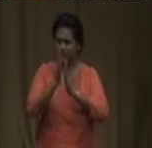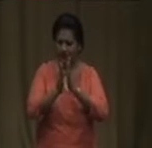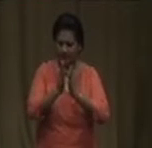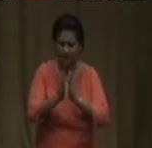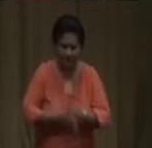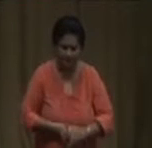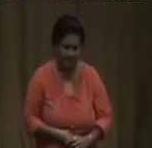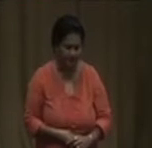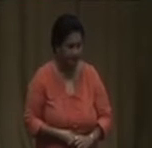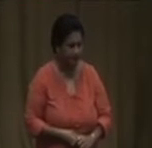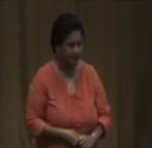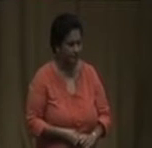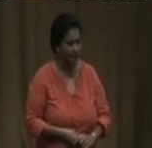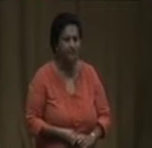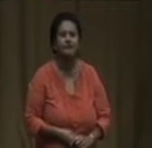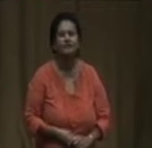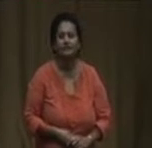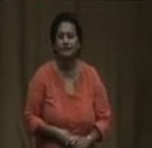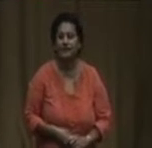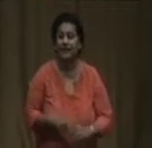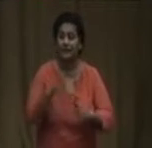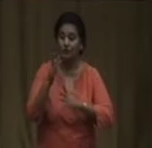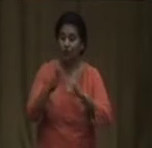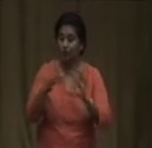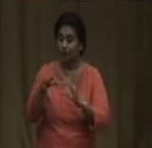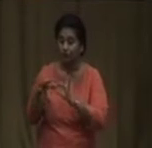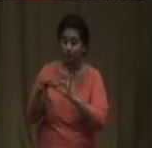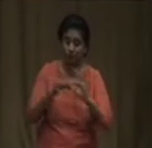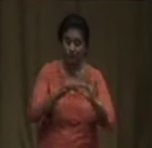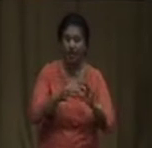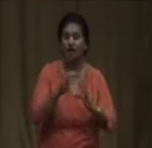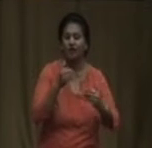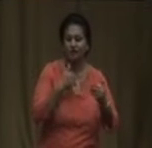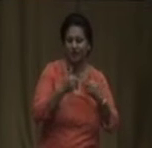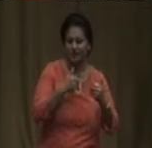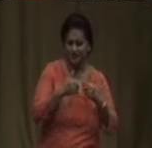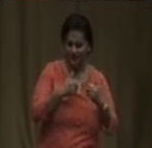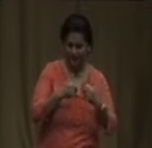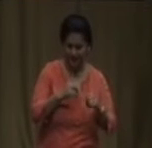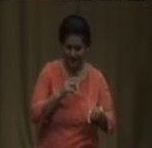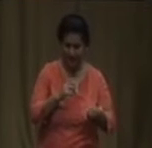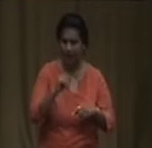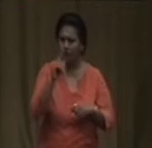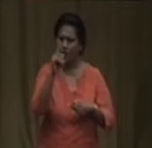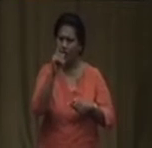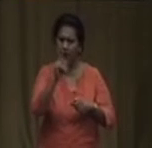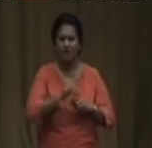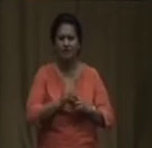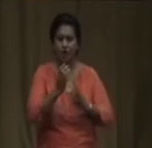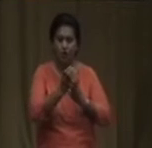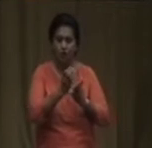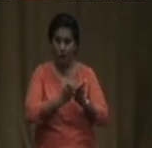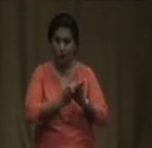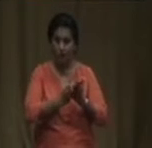And it's a story that has a strong connection with USP. One of the very first prototype courses that